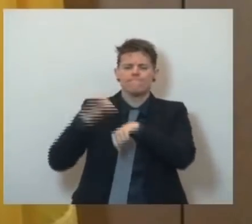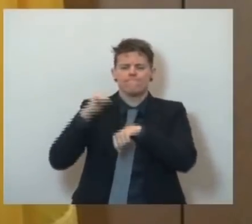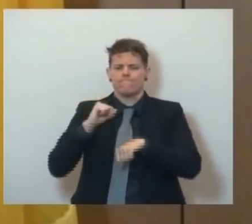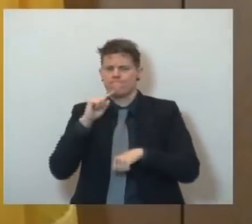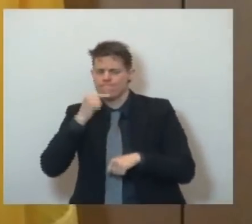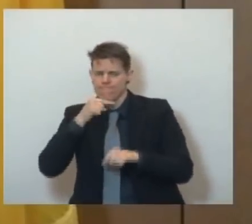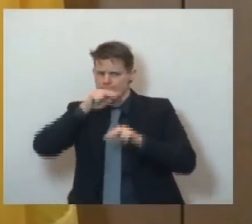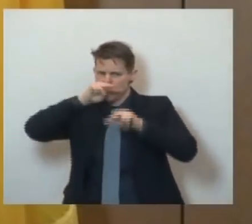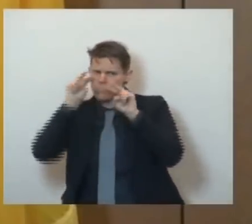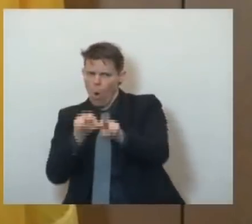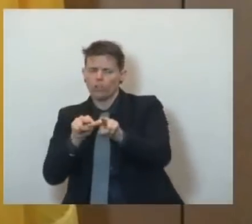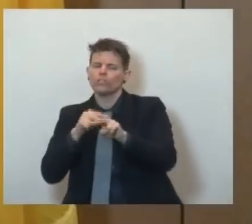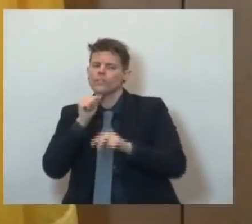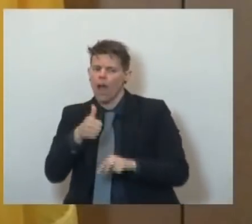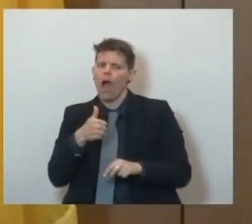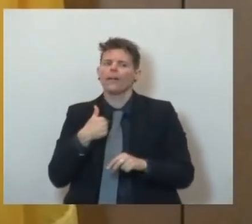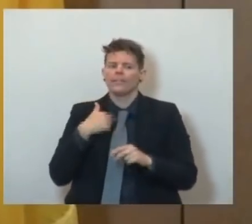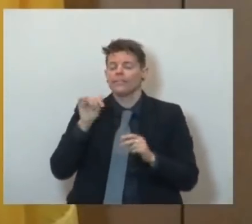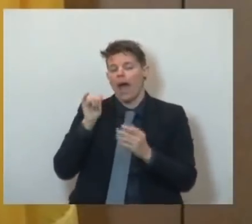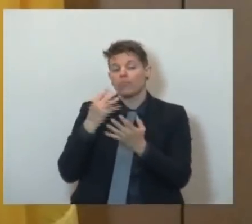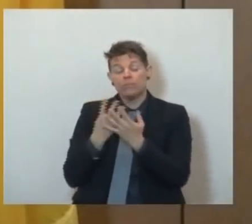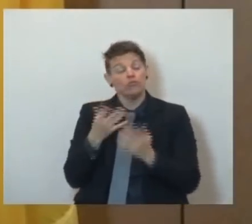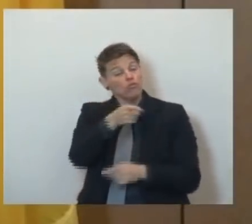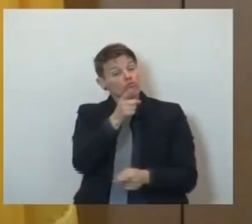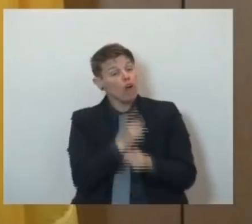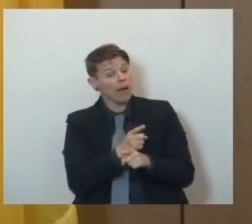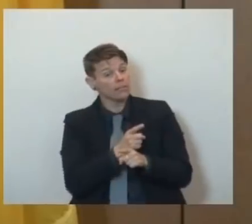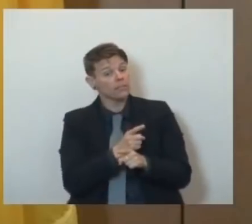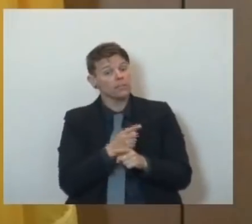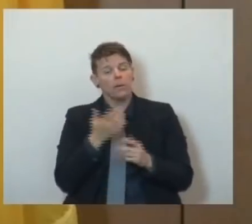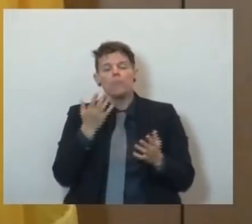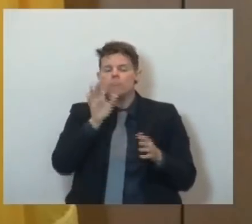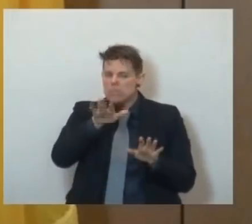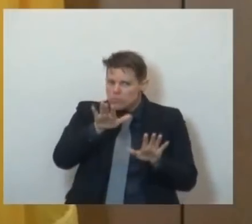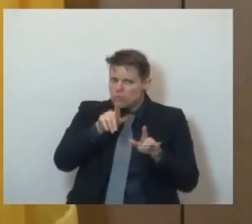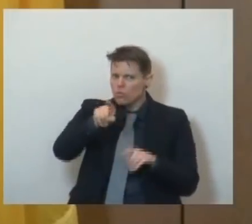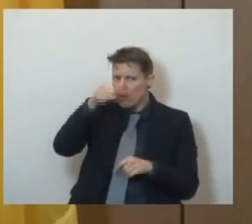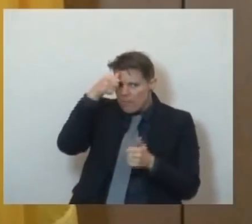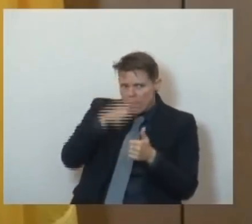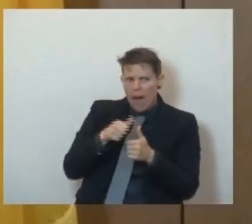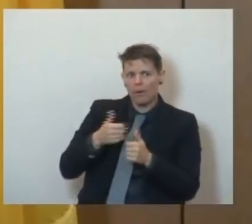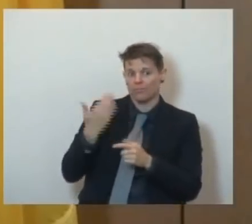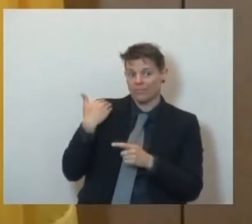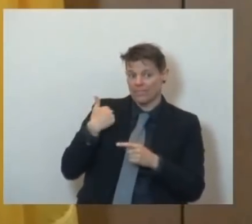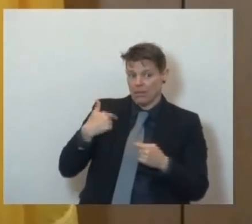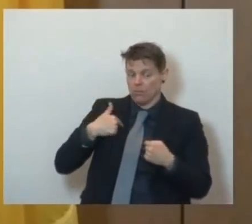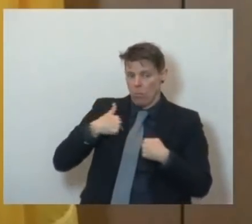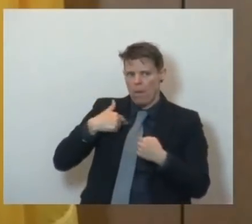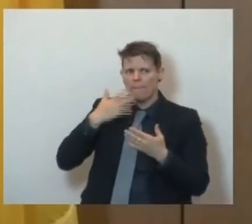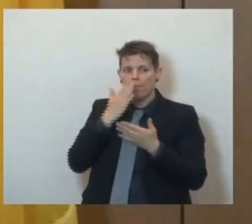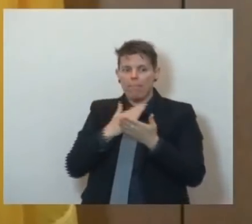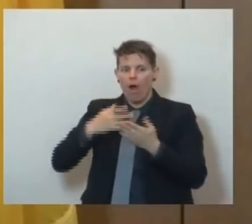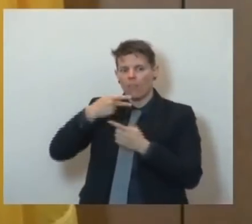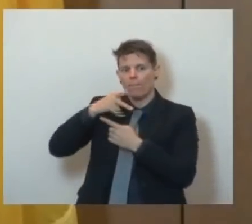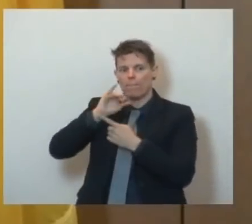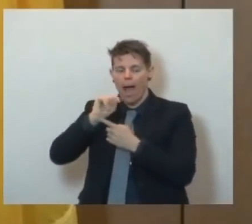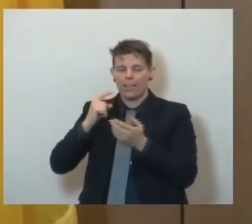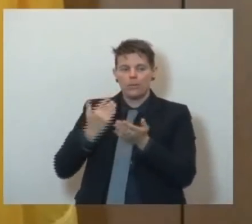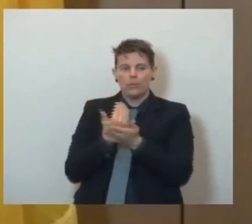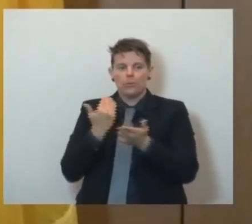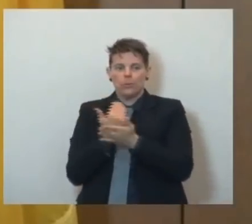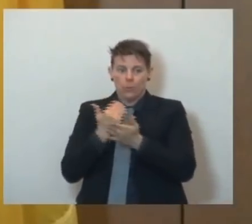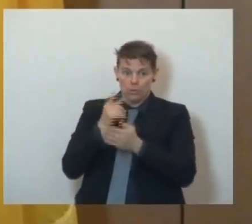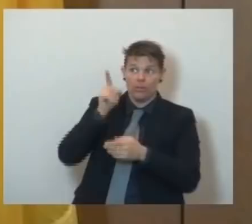in fact, you might remember that we are part of a pilot, and we've been negotiating with the White House